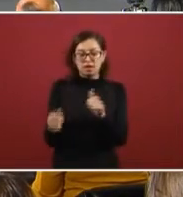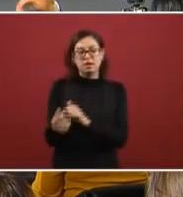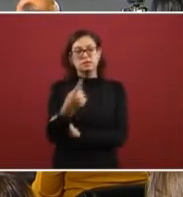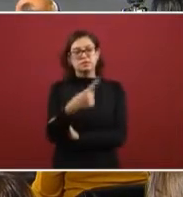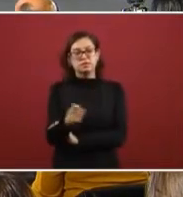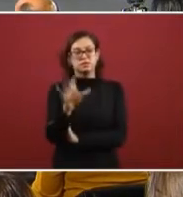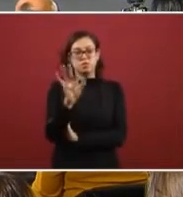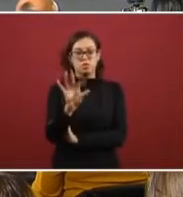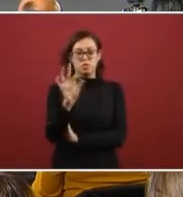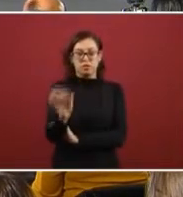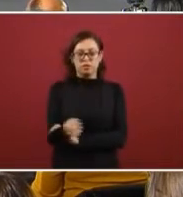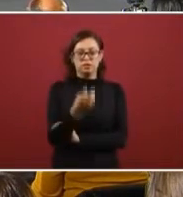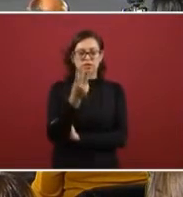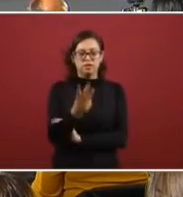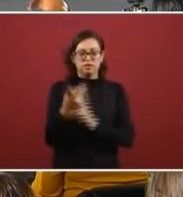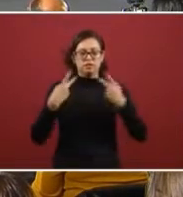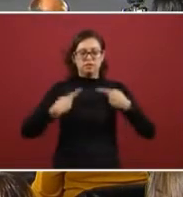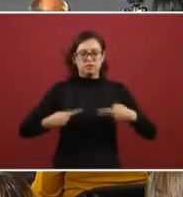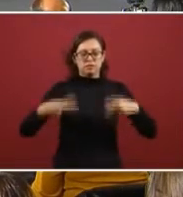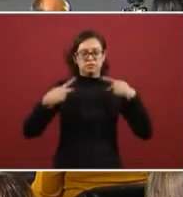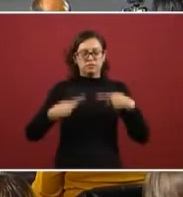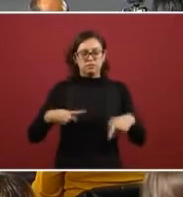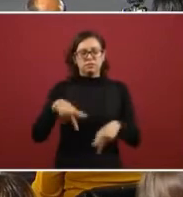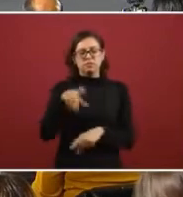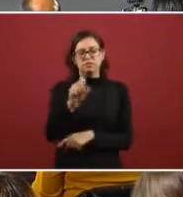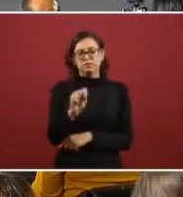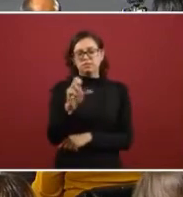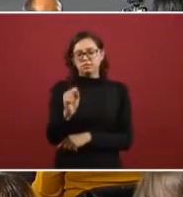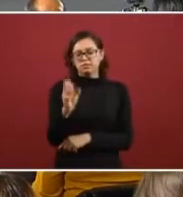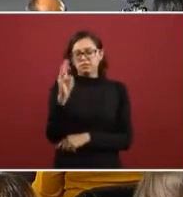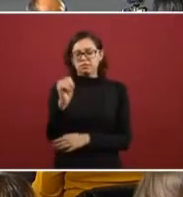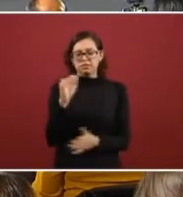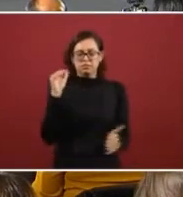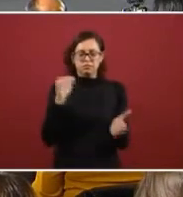minimum with 143 people,